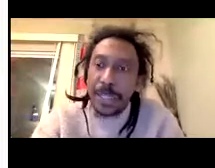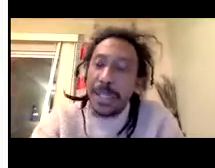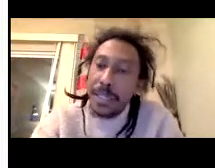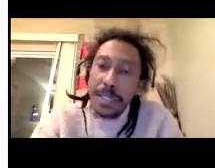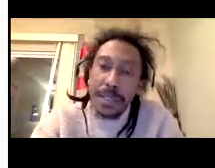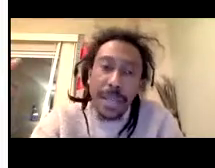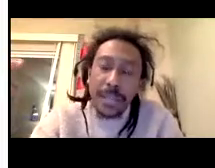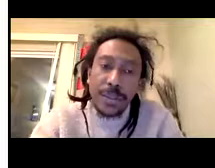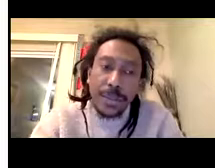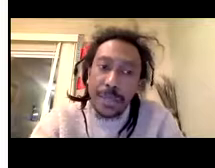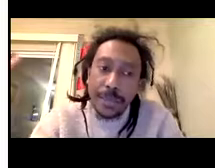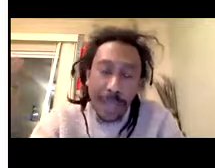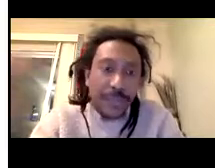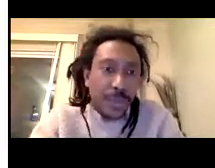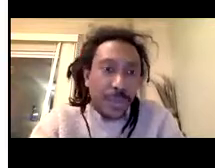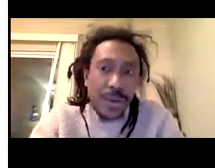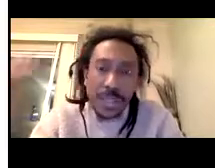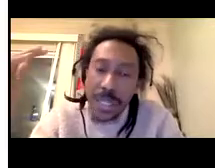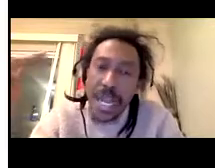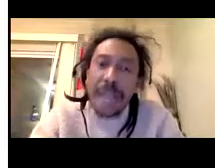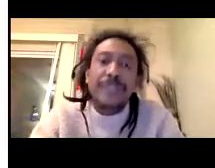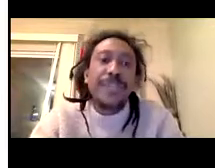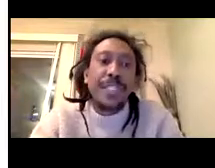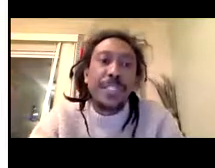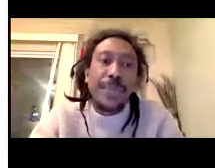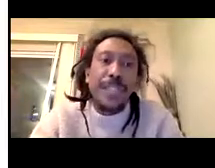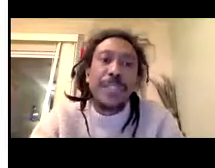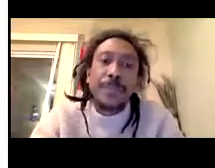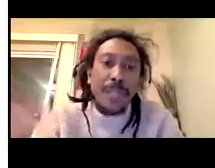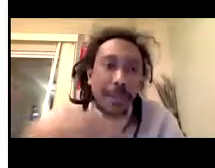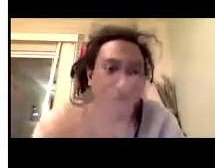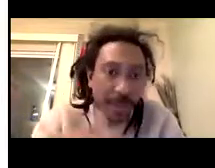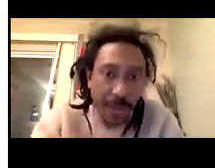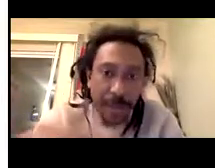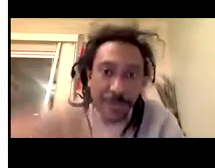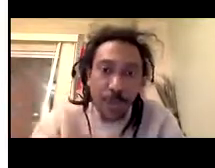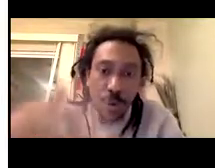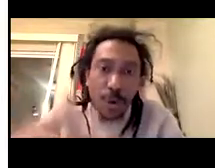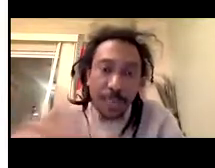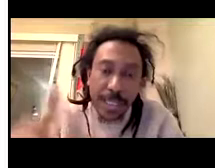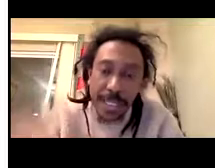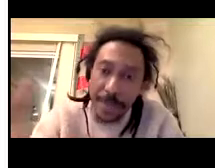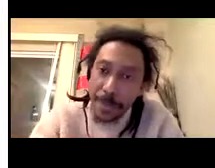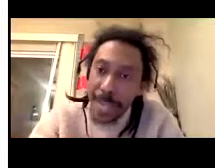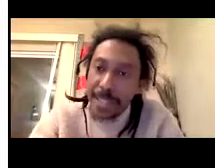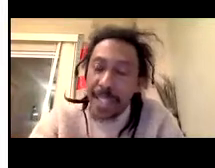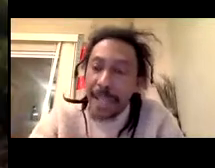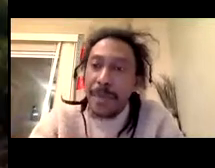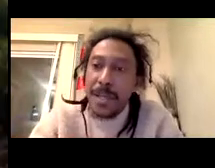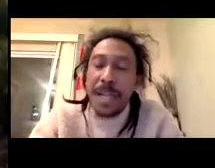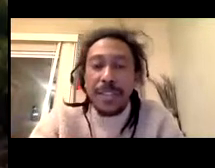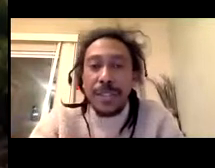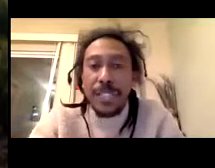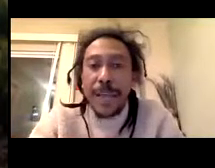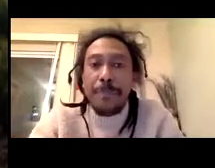big. I know I have to learn a lot of things, but I have to go step by step.